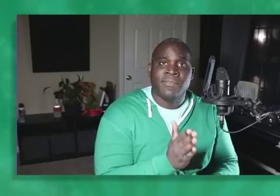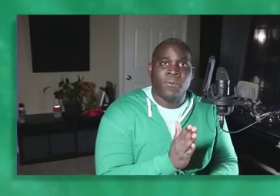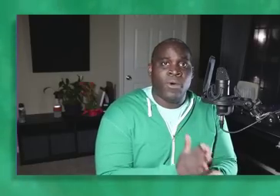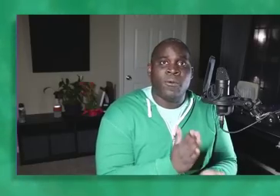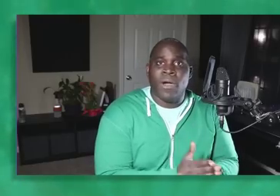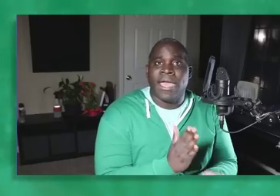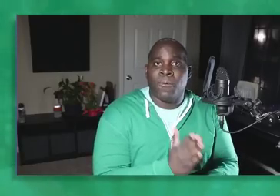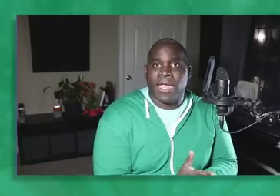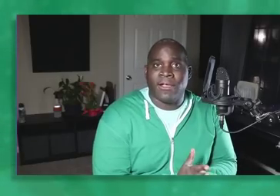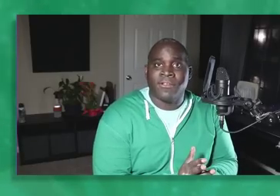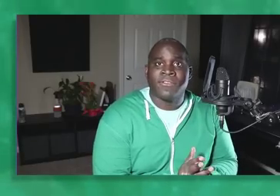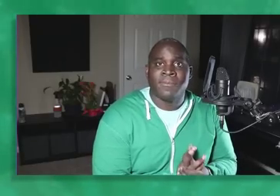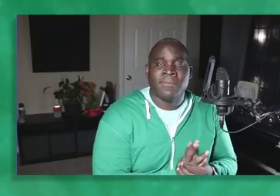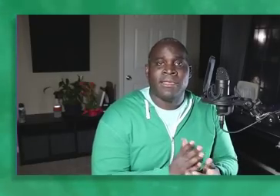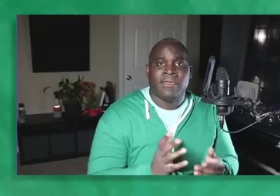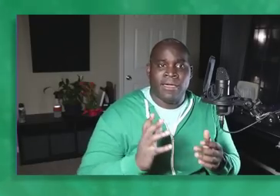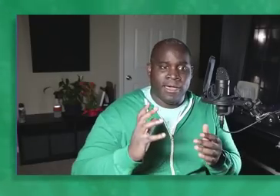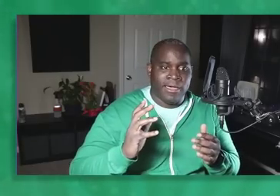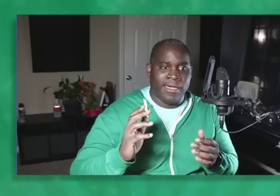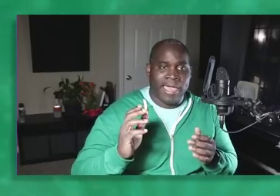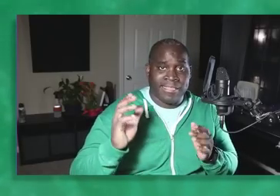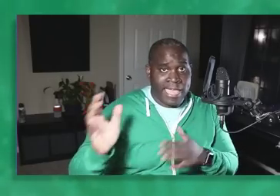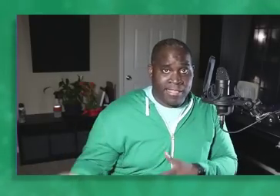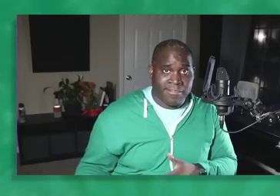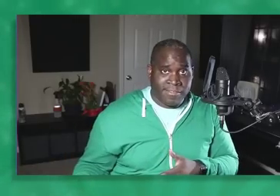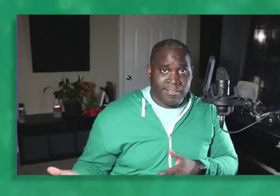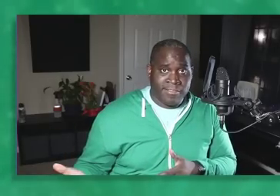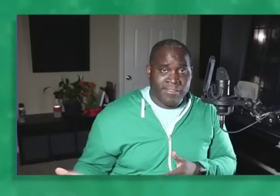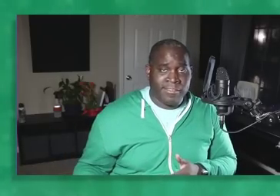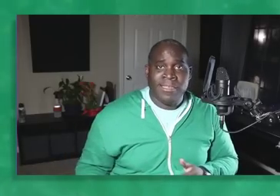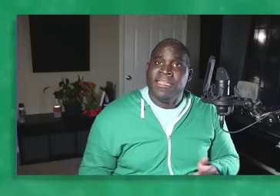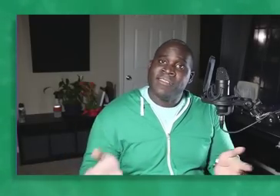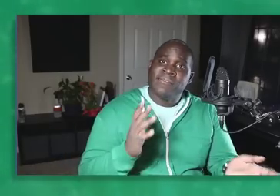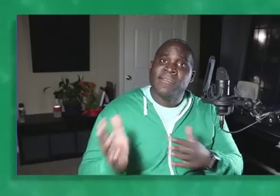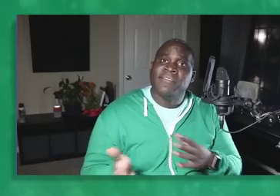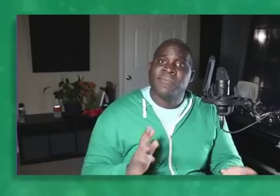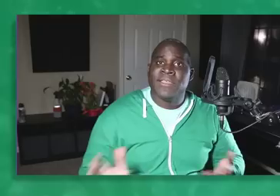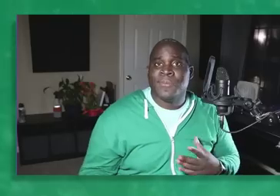with the what, why, where's at